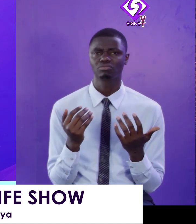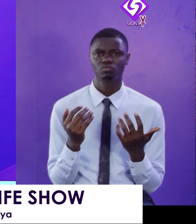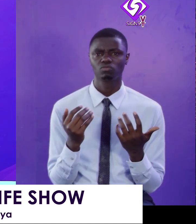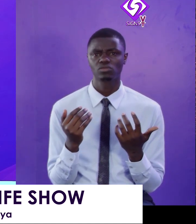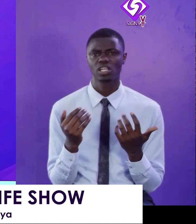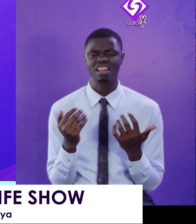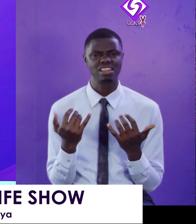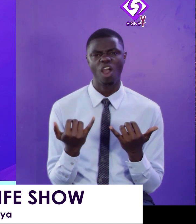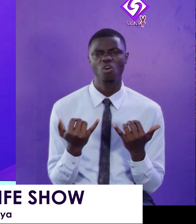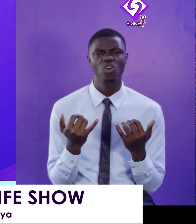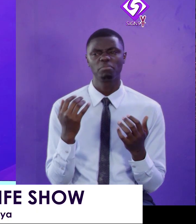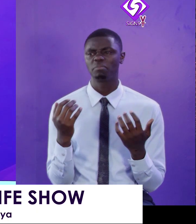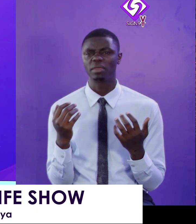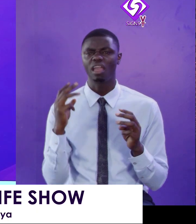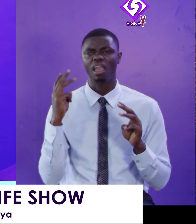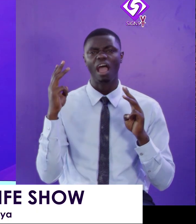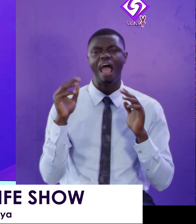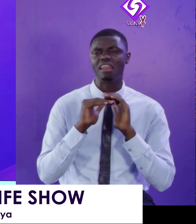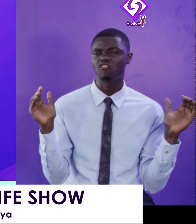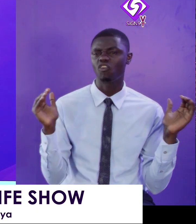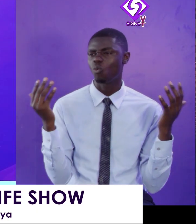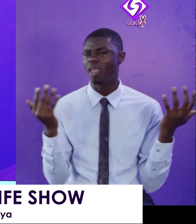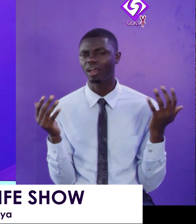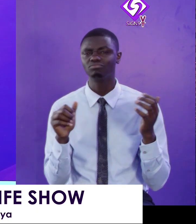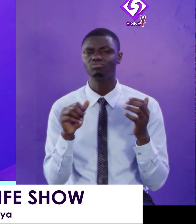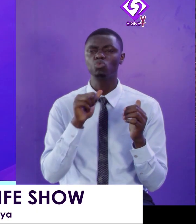of finances or what a level to reach. Freedom